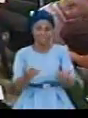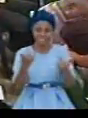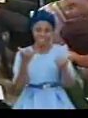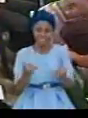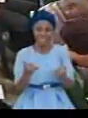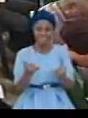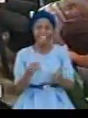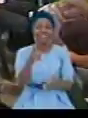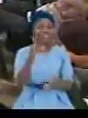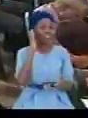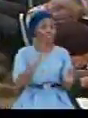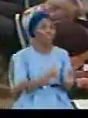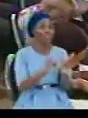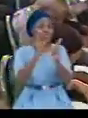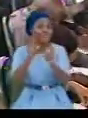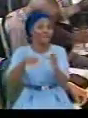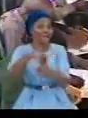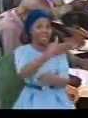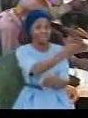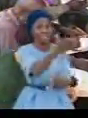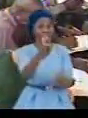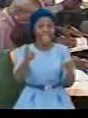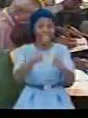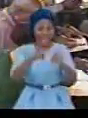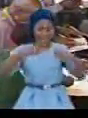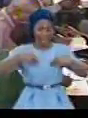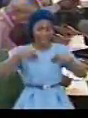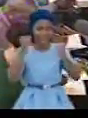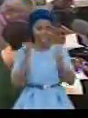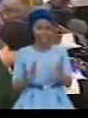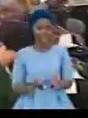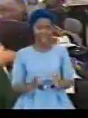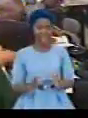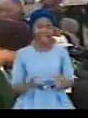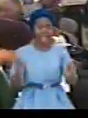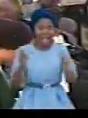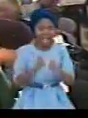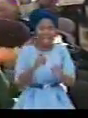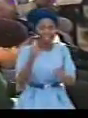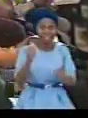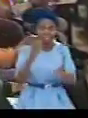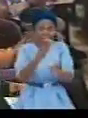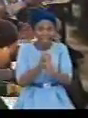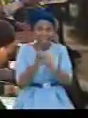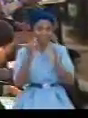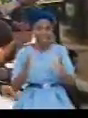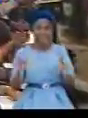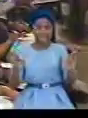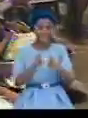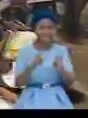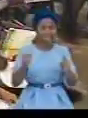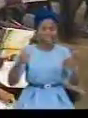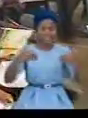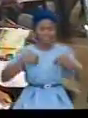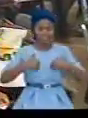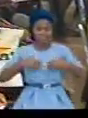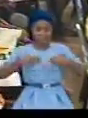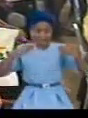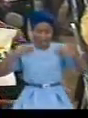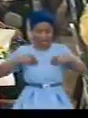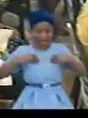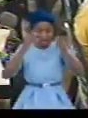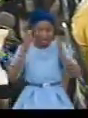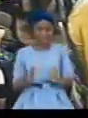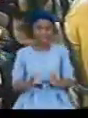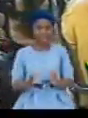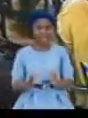going out as a possessor. You are going out as a partaker. And you are going out as a conqueror. Give